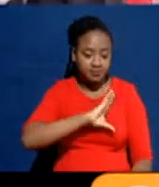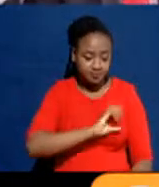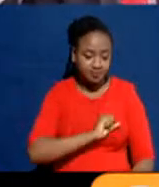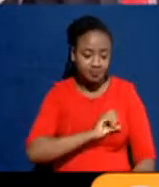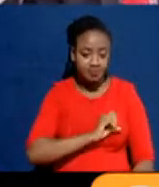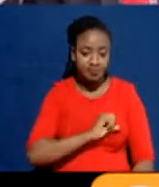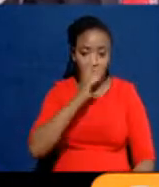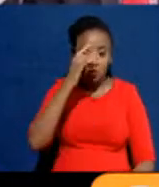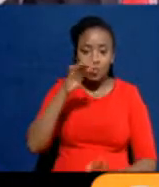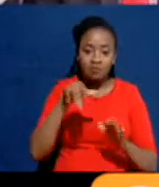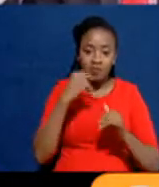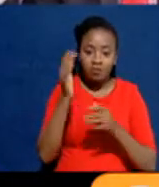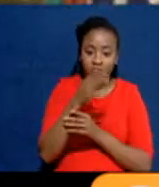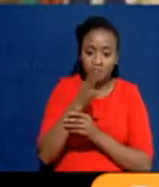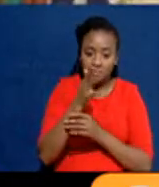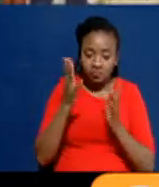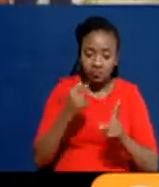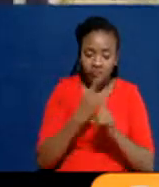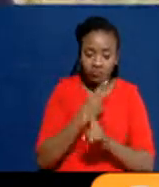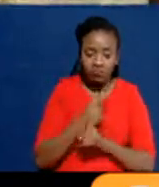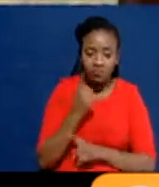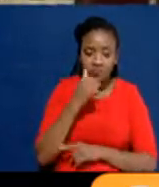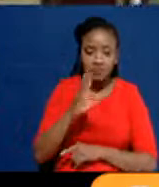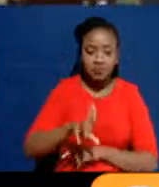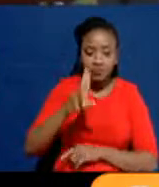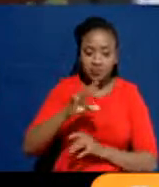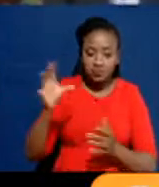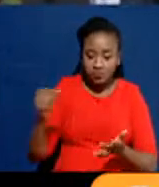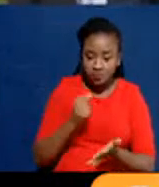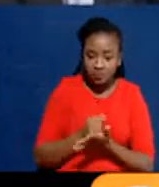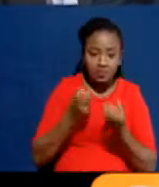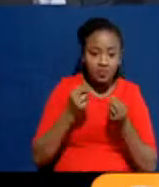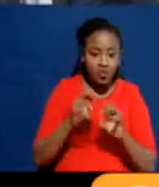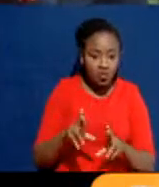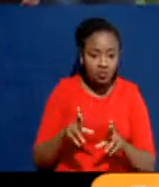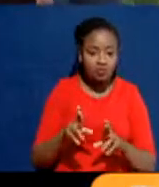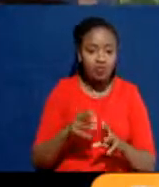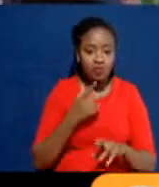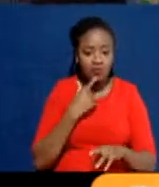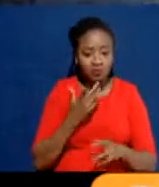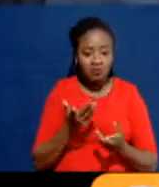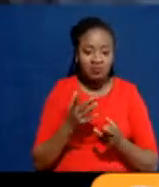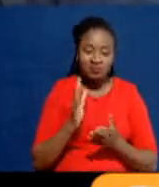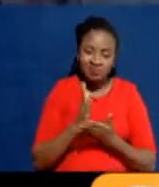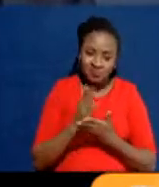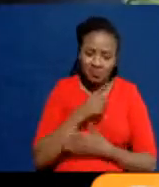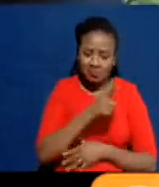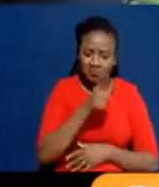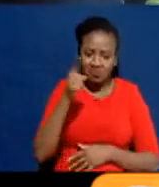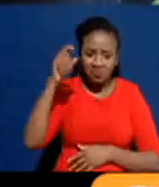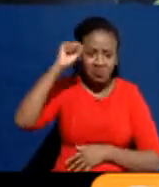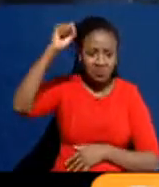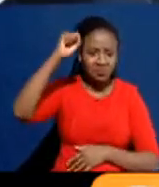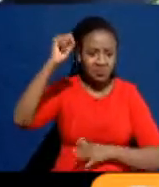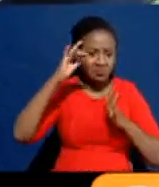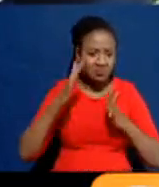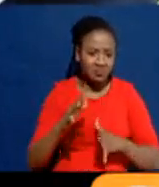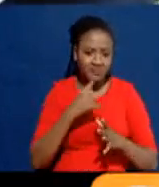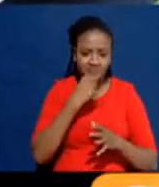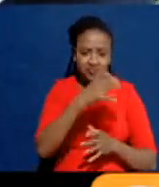by the ambassadors that are appointed by President Kenyatta? Does he wait, or does he now say, okay, some of these politicians who had also been made